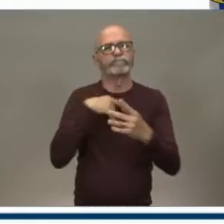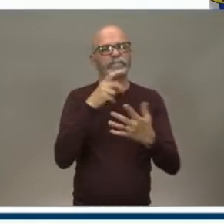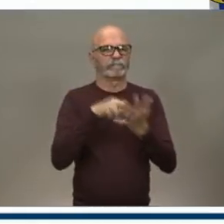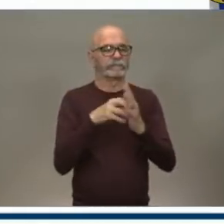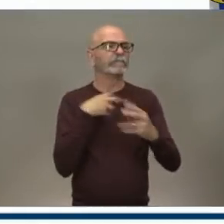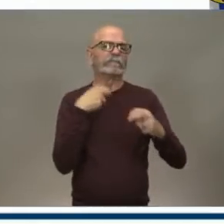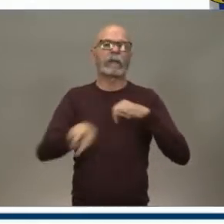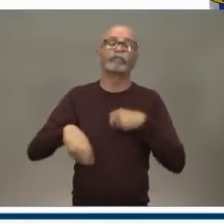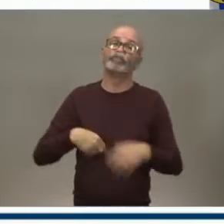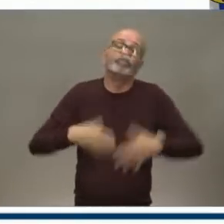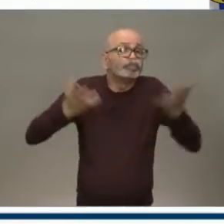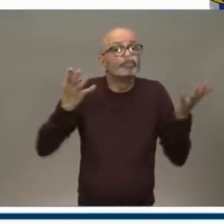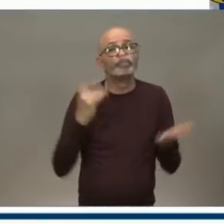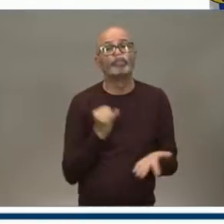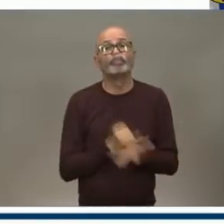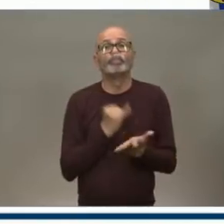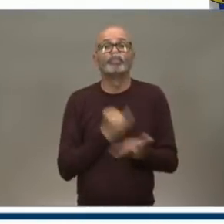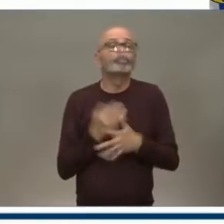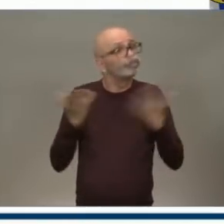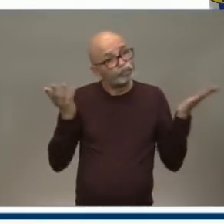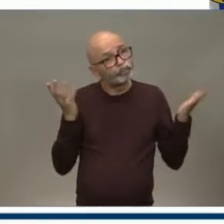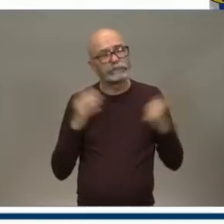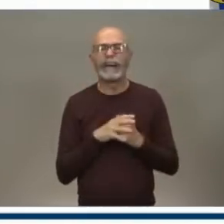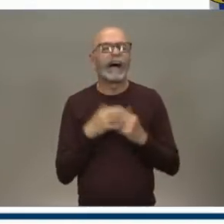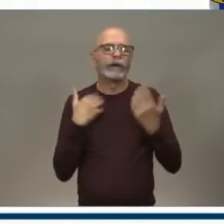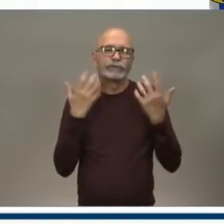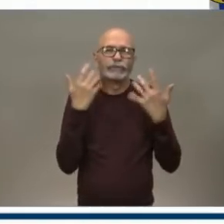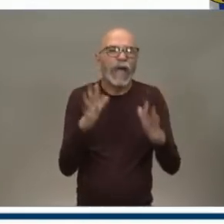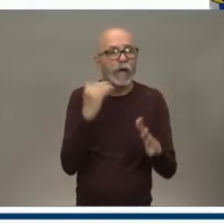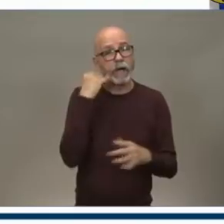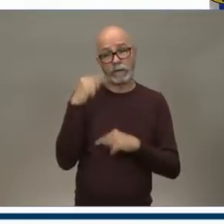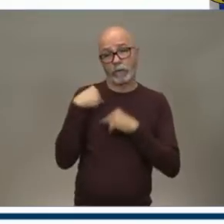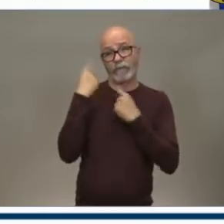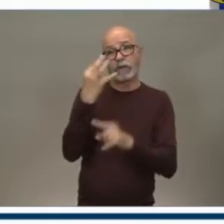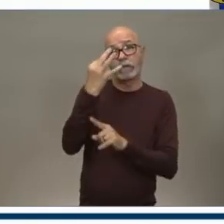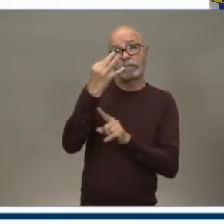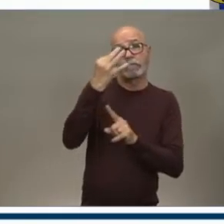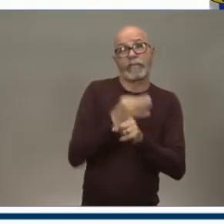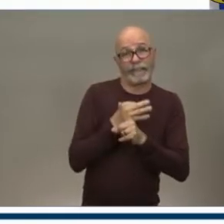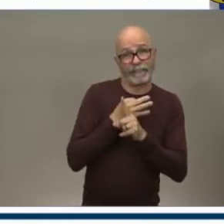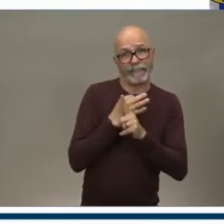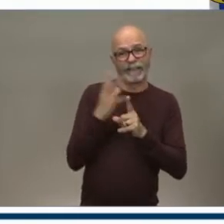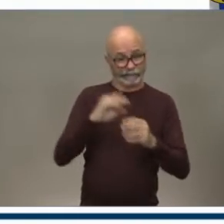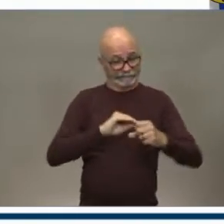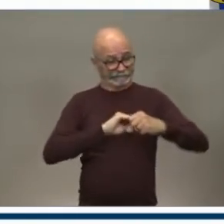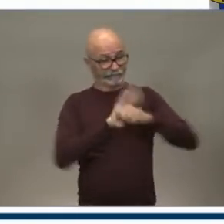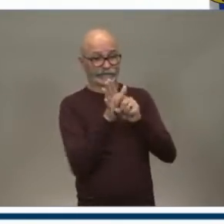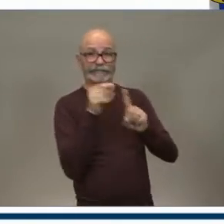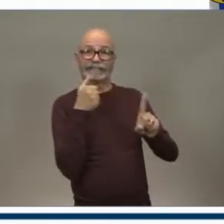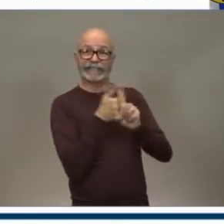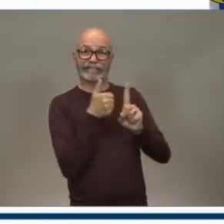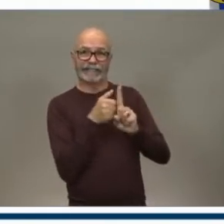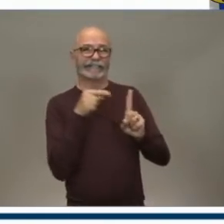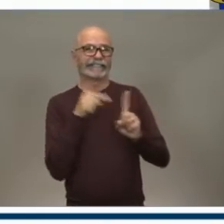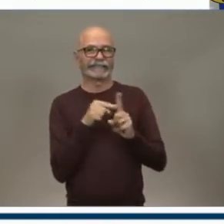of living with COVID. Is it time to really crack down on people who just don't seem to get